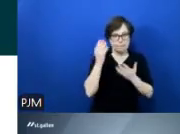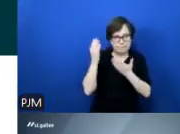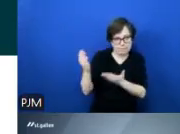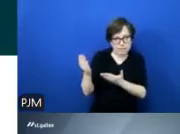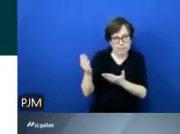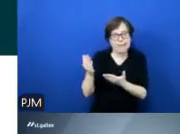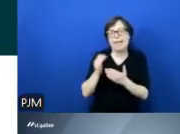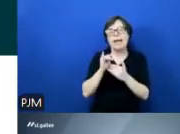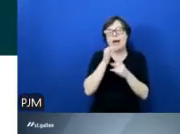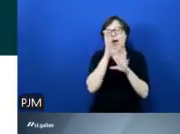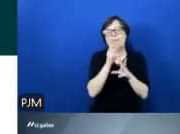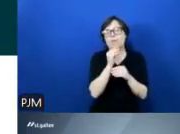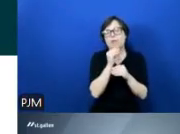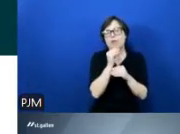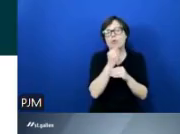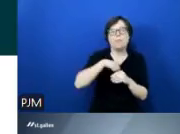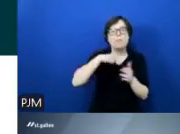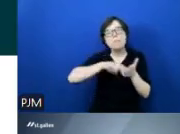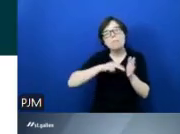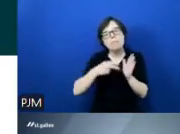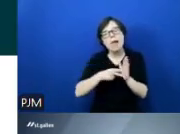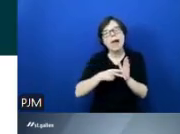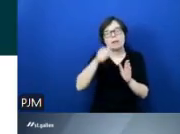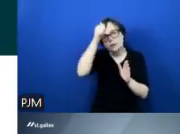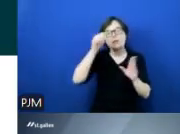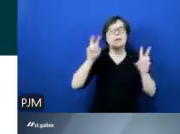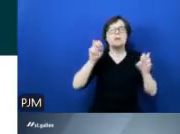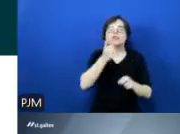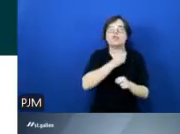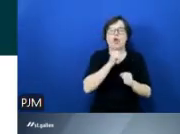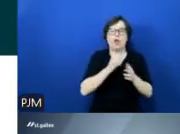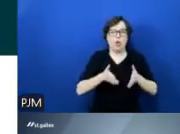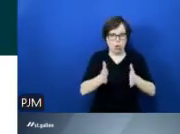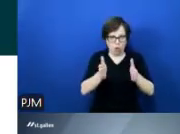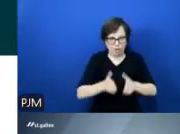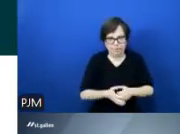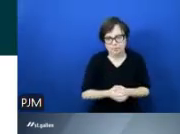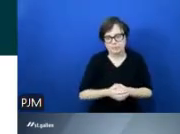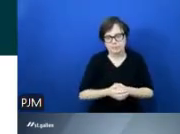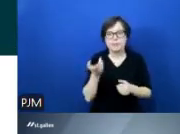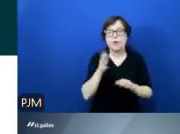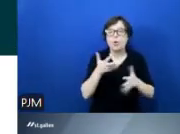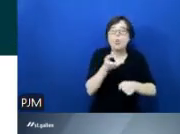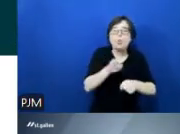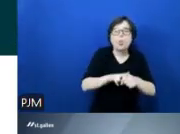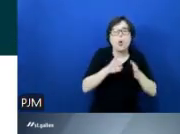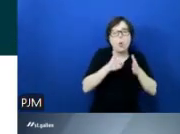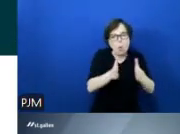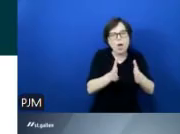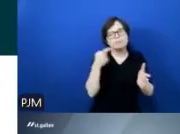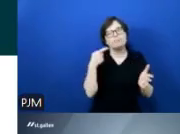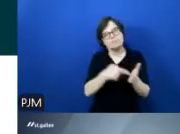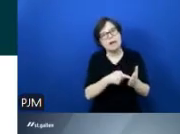In this slide, you can see how we want to introduce the concept of green